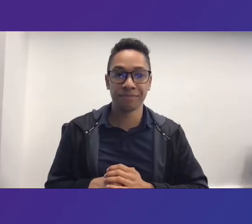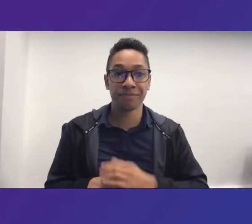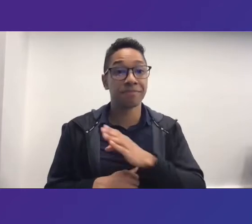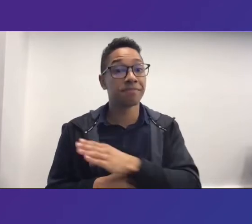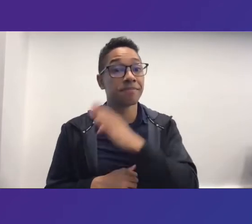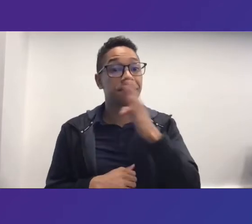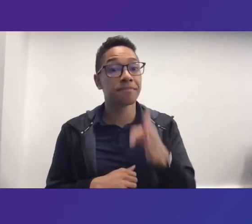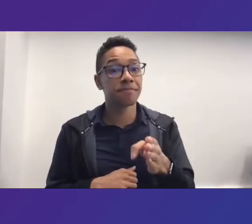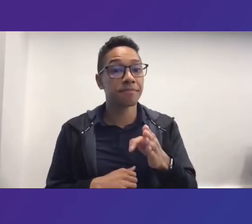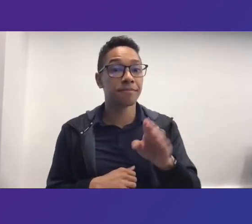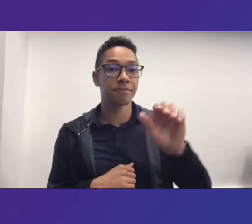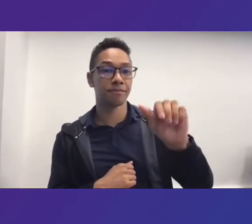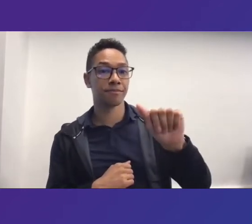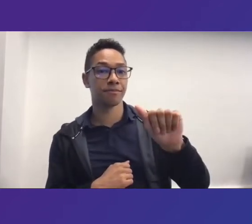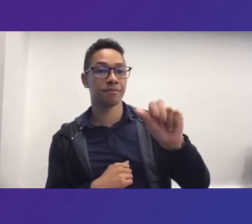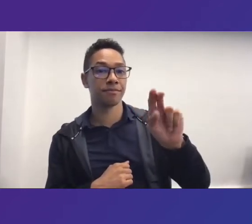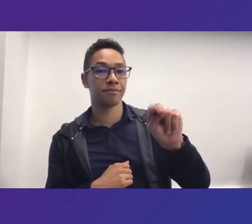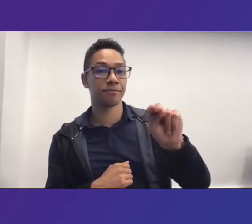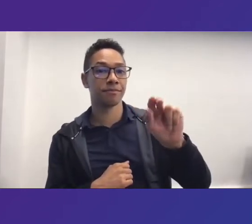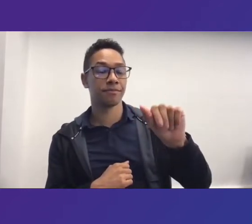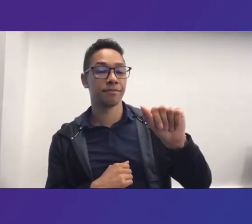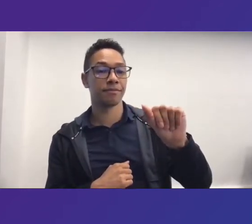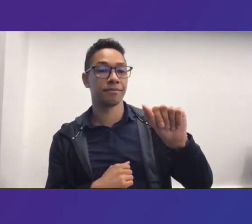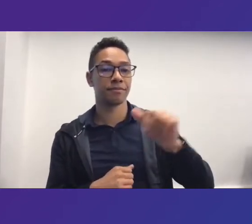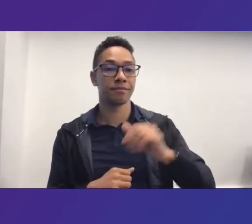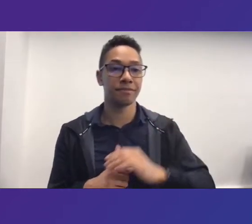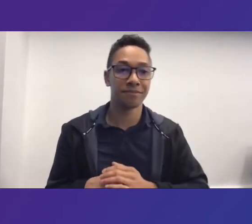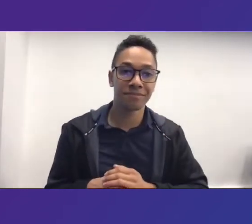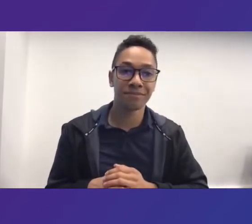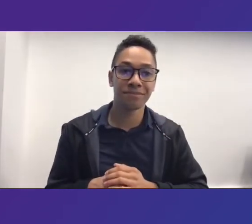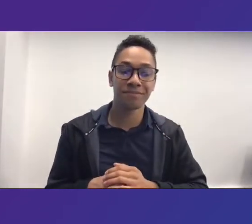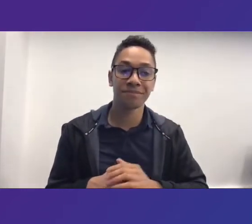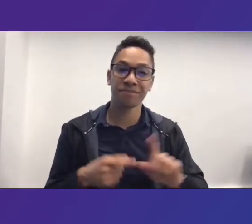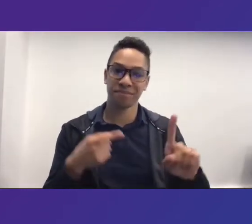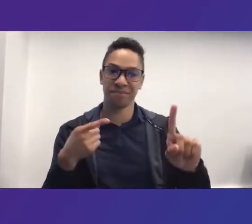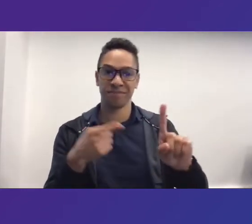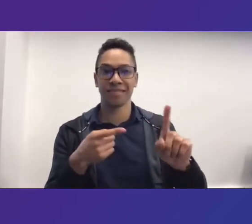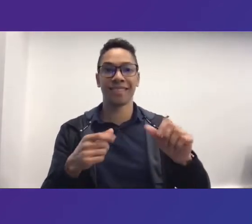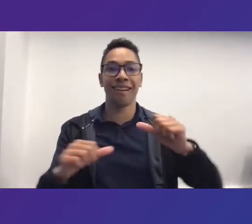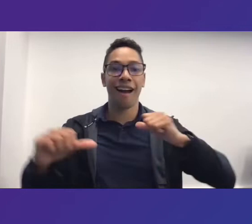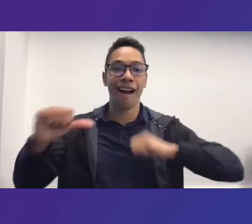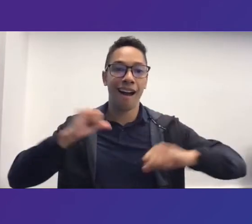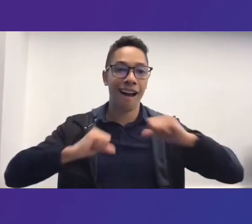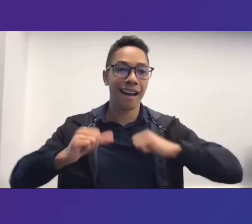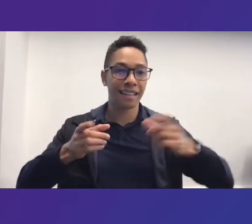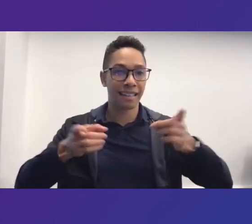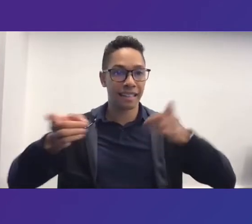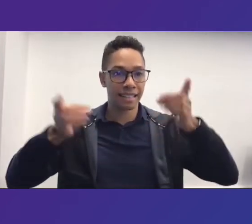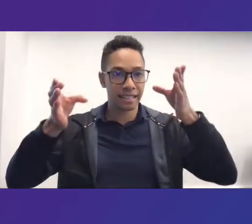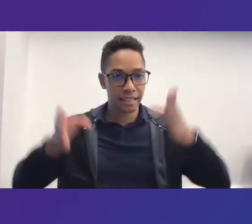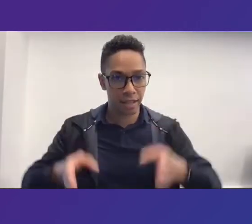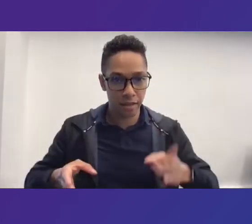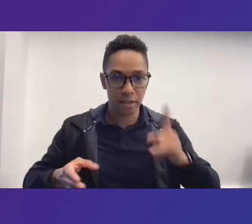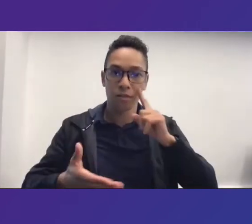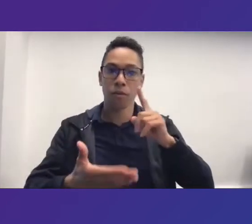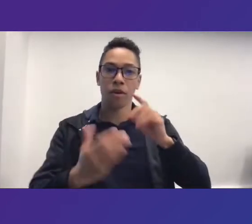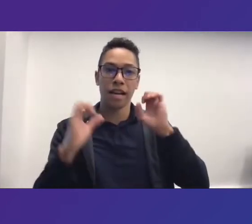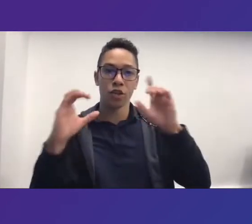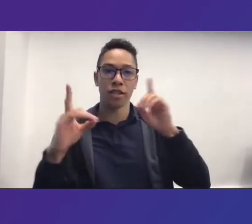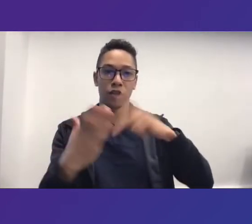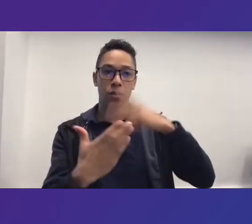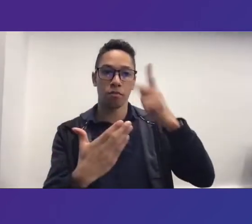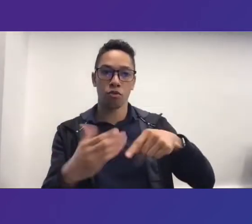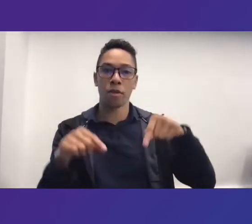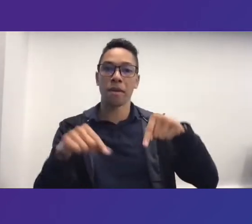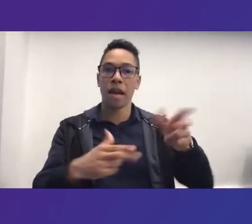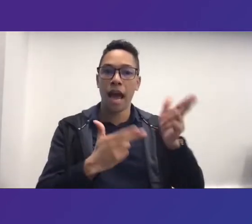next is Anna Nery Fragoso. Anna is the acting director of the Arnhold Graduate Dance Education Program at Hunter